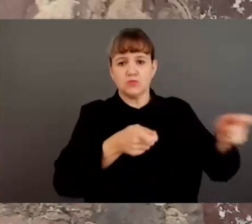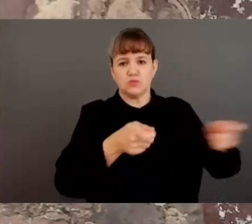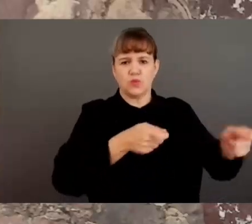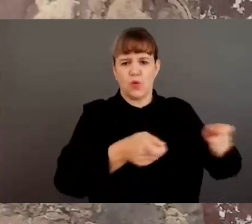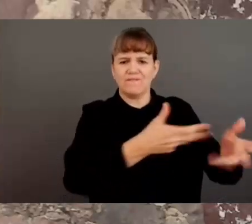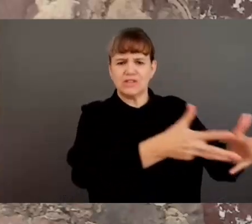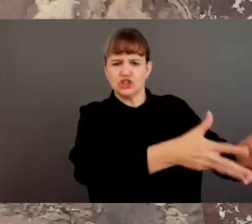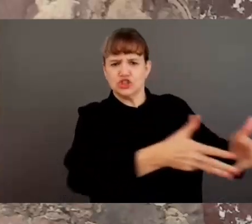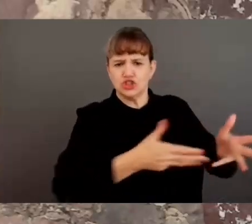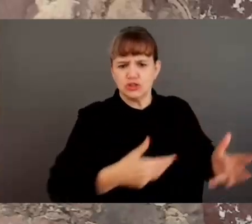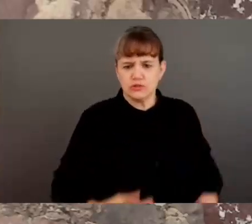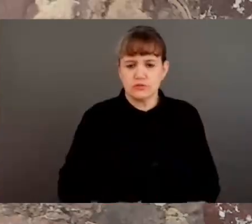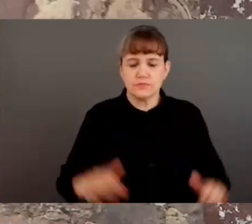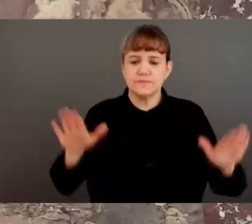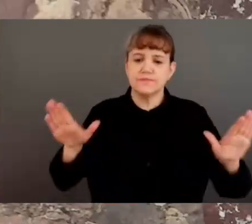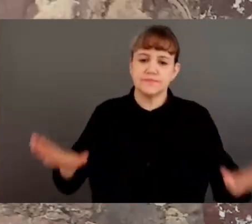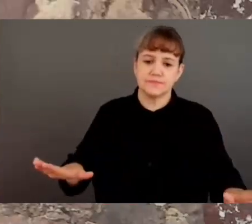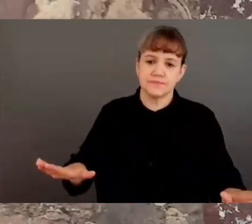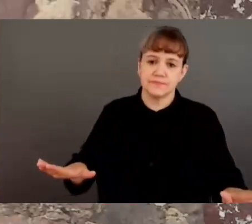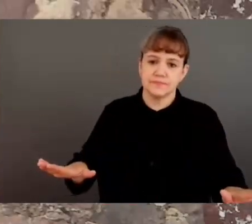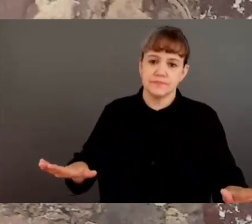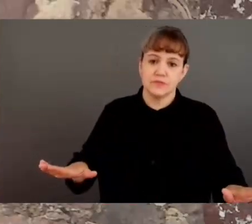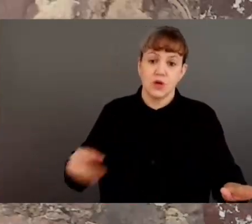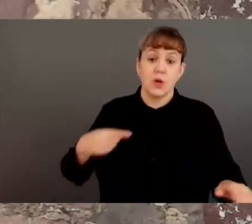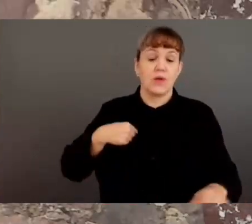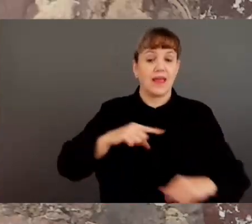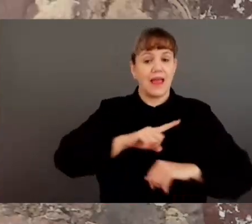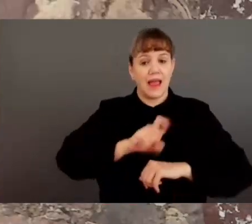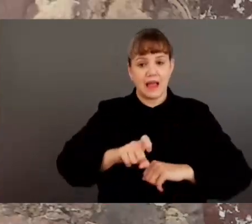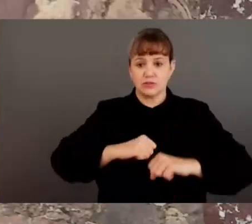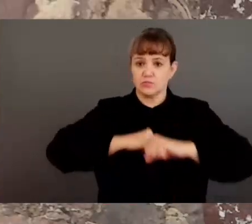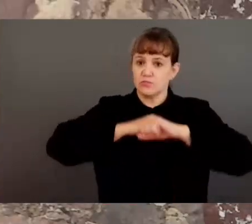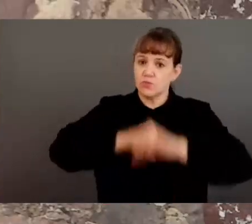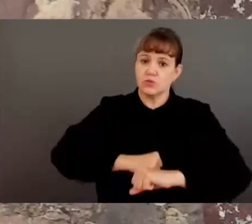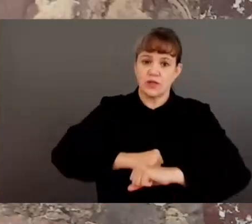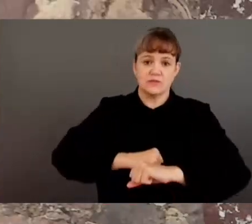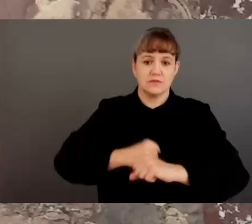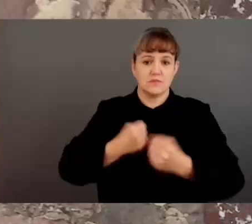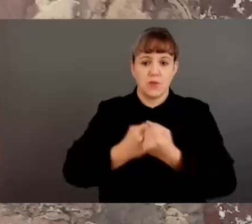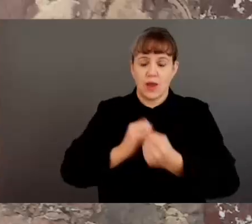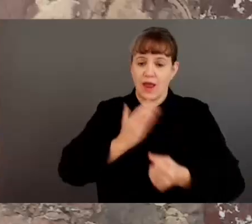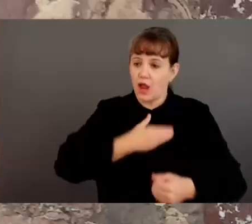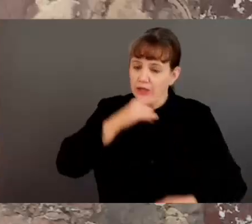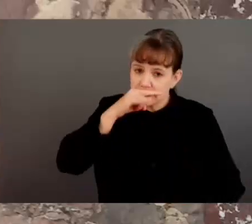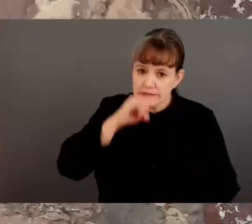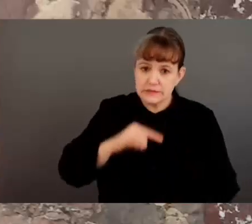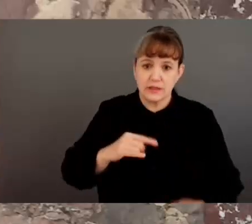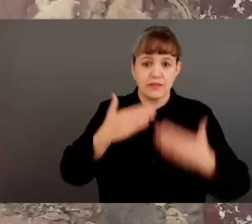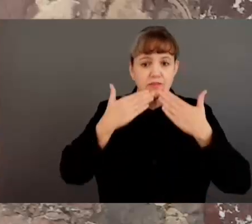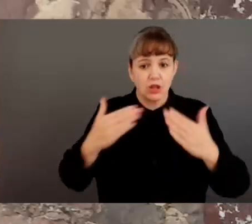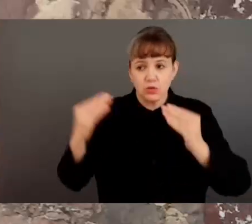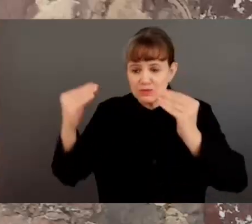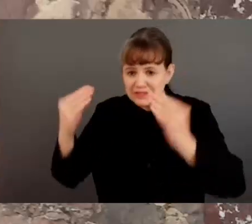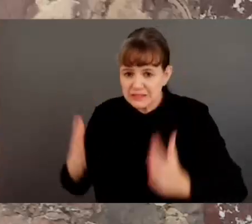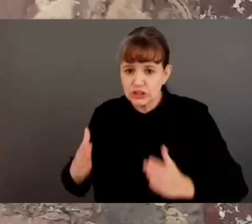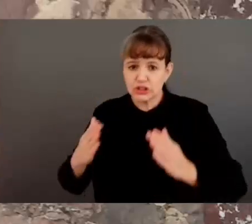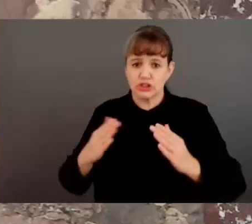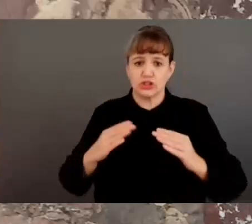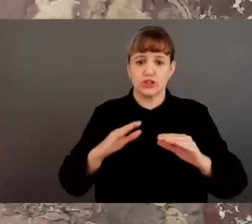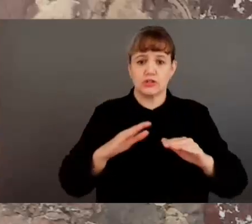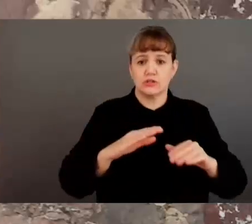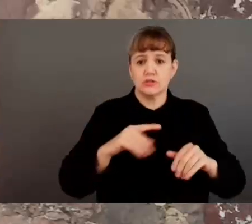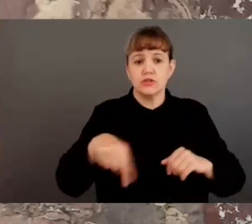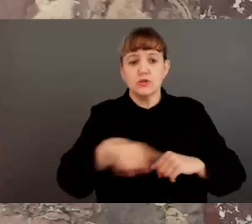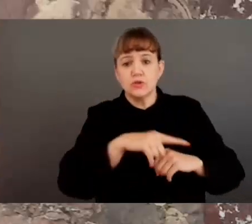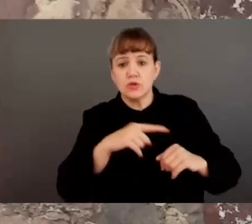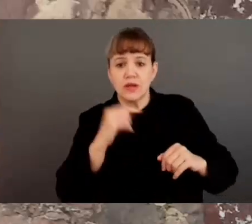kids. We got to support our kids and thank the teachers and the educators who grapple with these issues every single day, and the